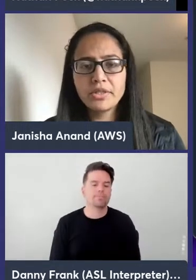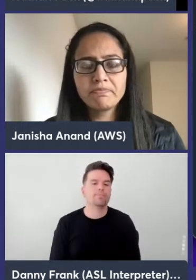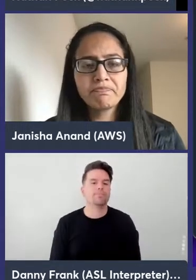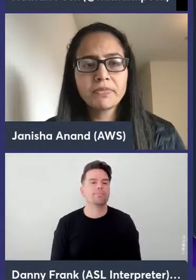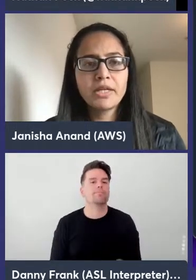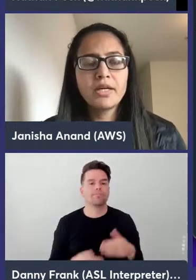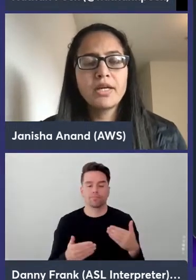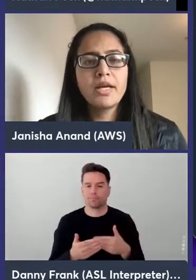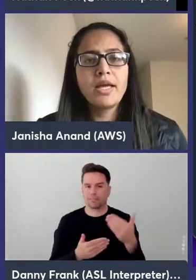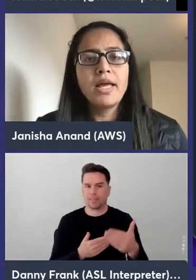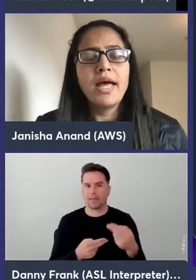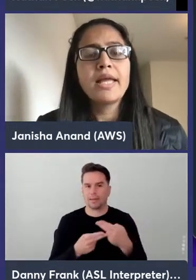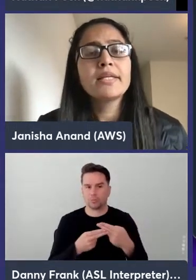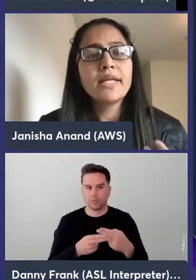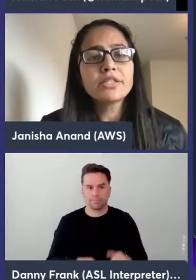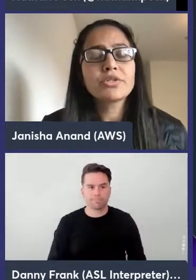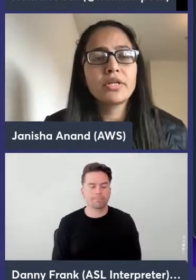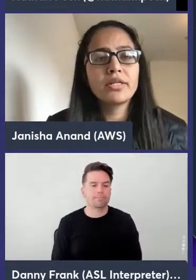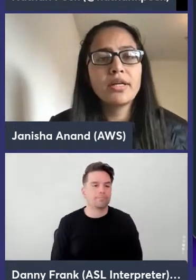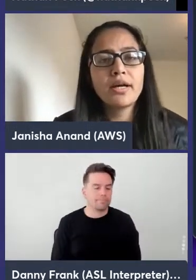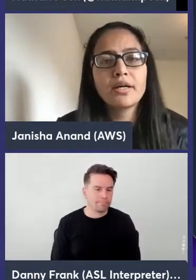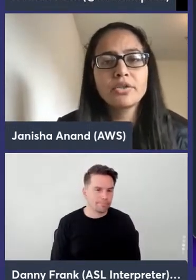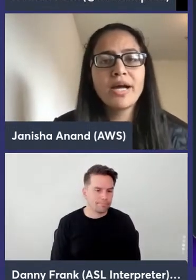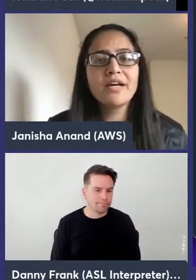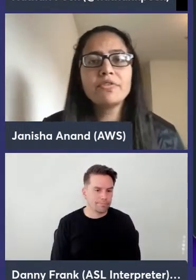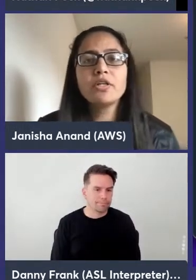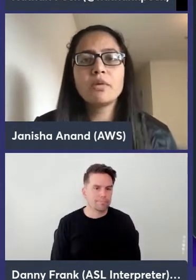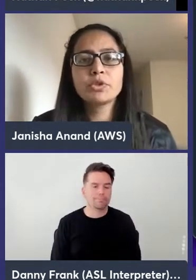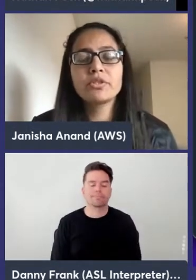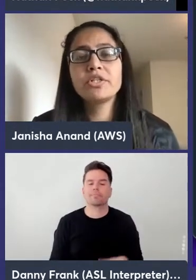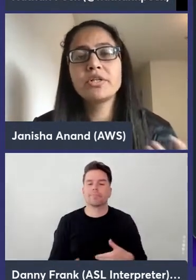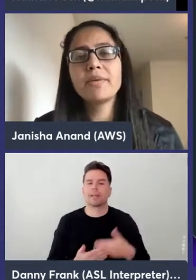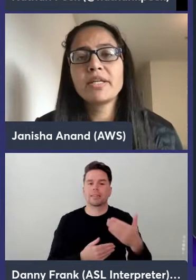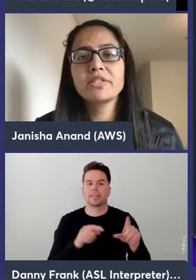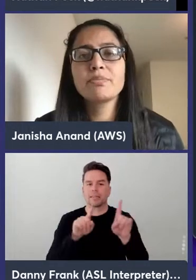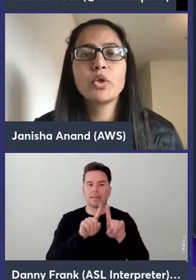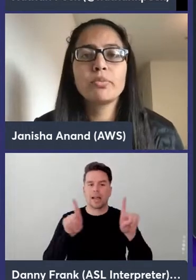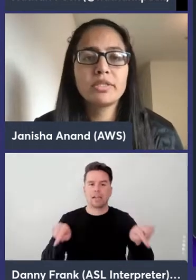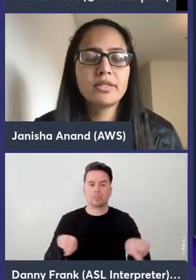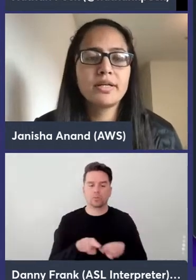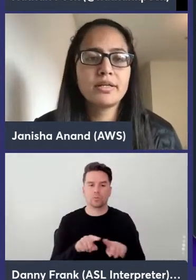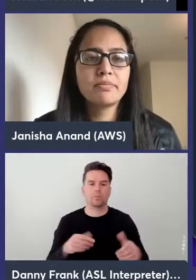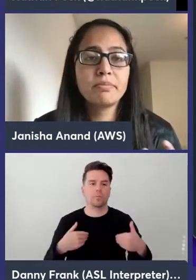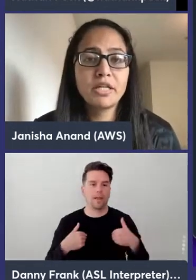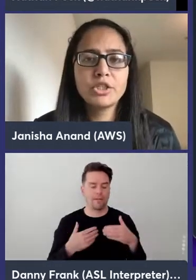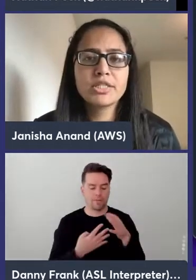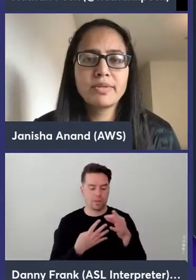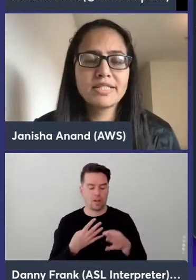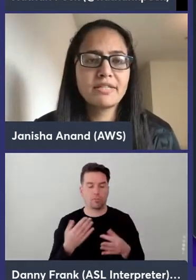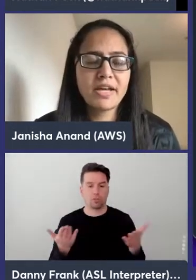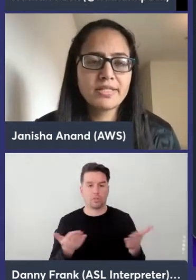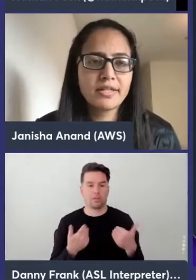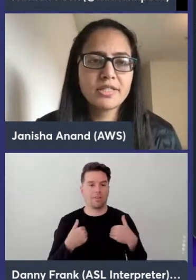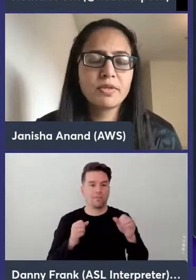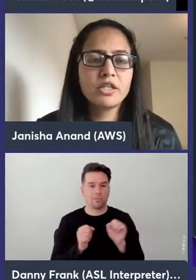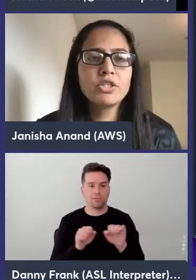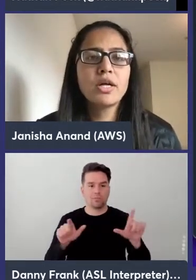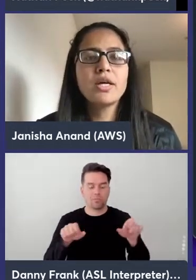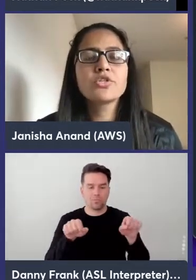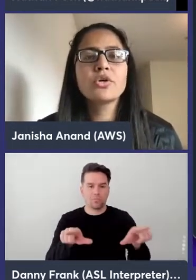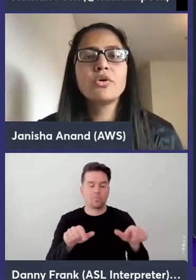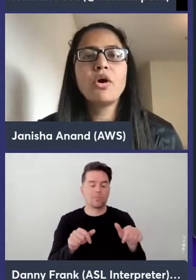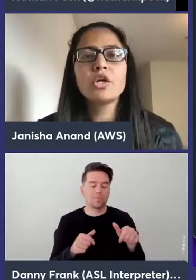next screen. And the next screen, you have the option here. I'm at the deployment page as well as the advanced settings